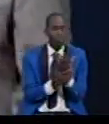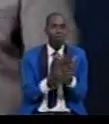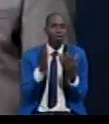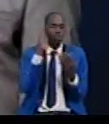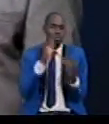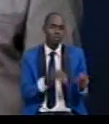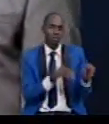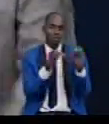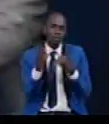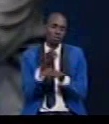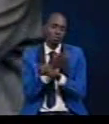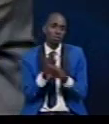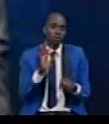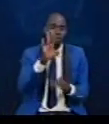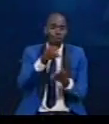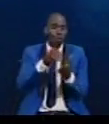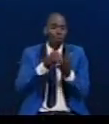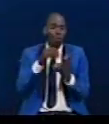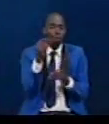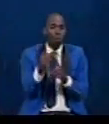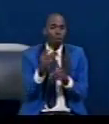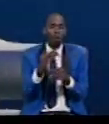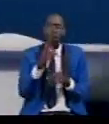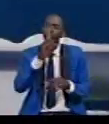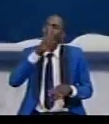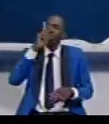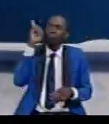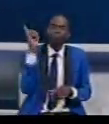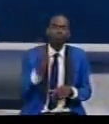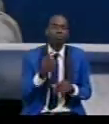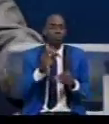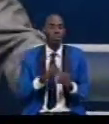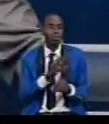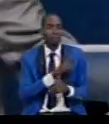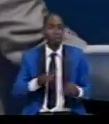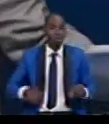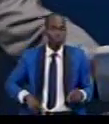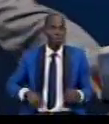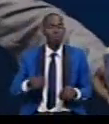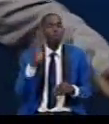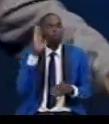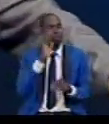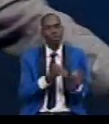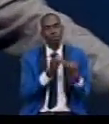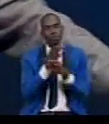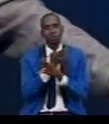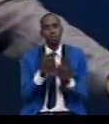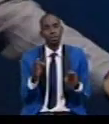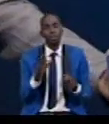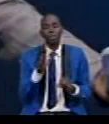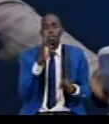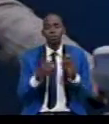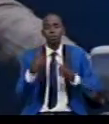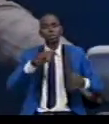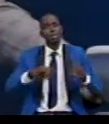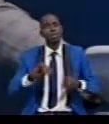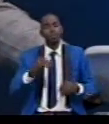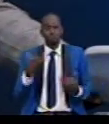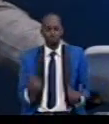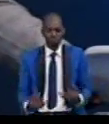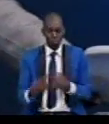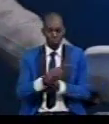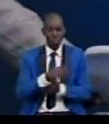of assurance that today is my day. Are you blind? You make the announcement, I will